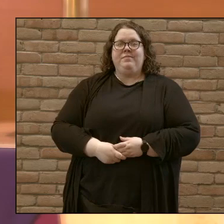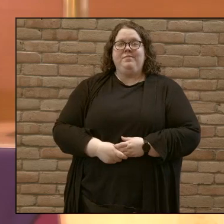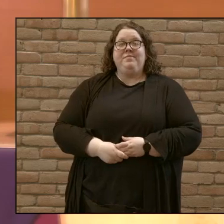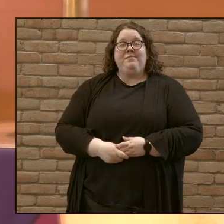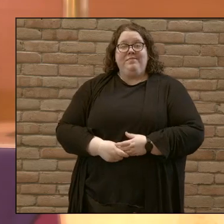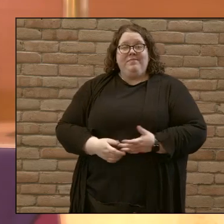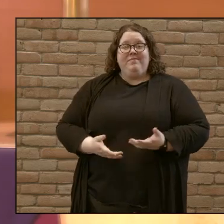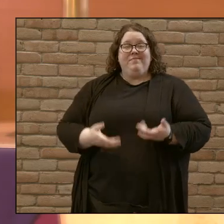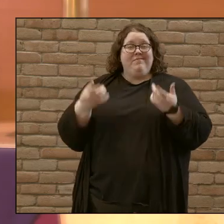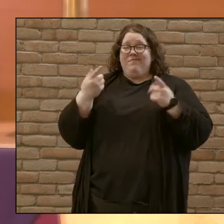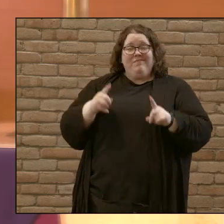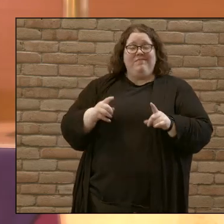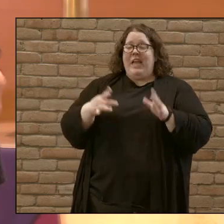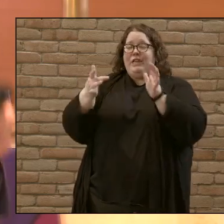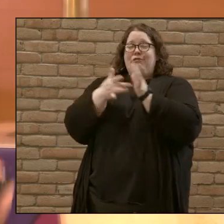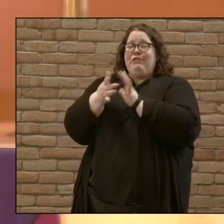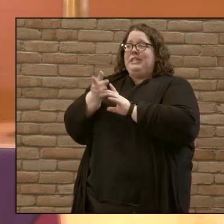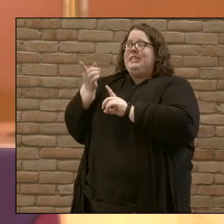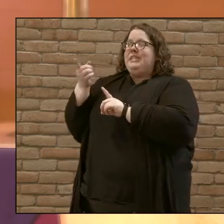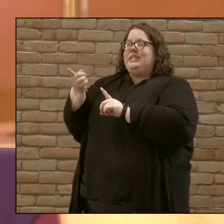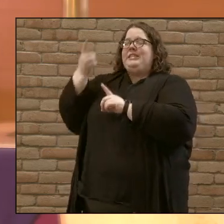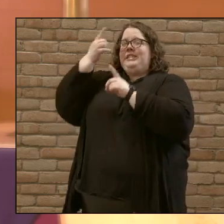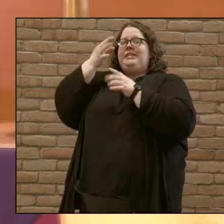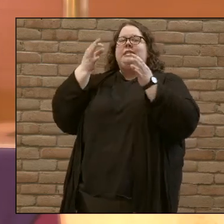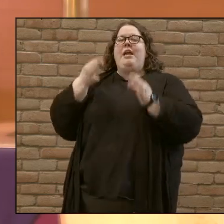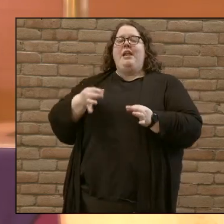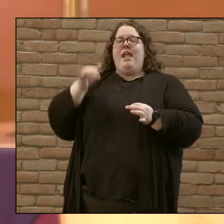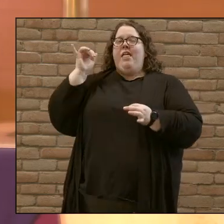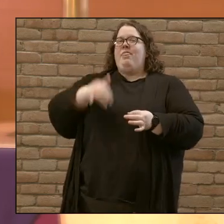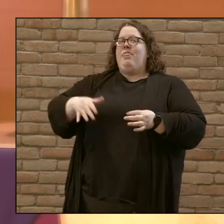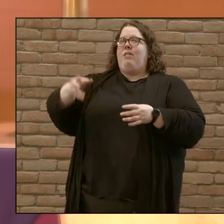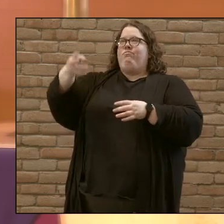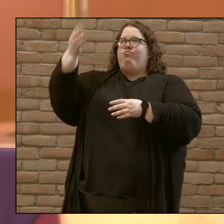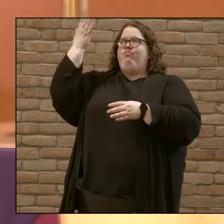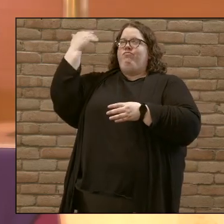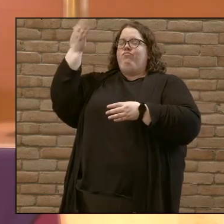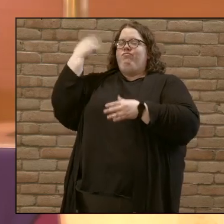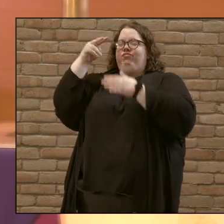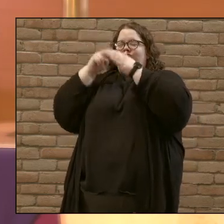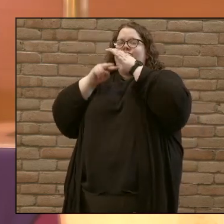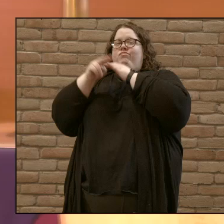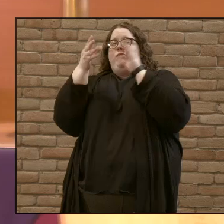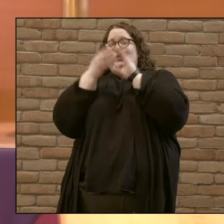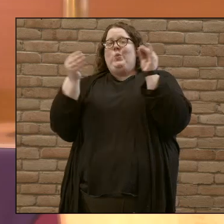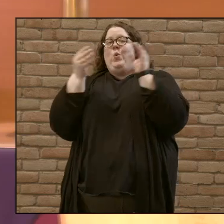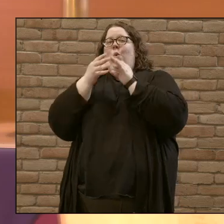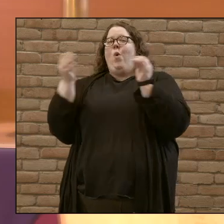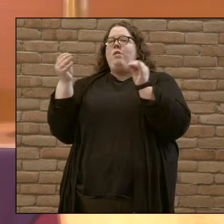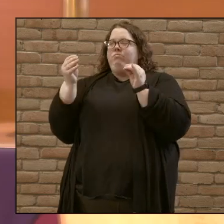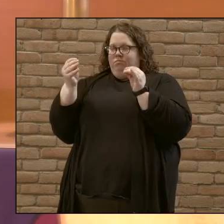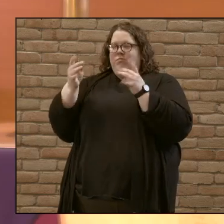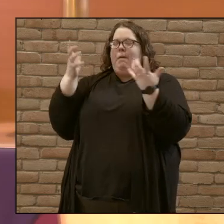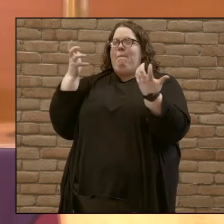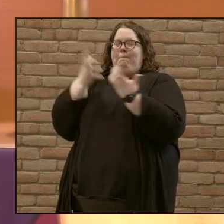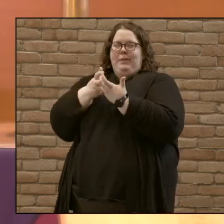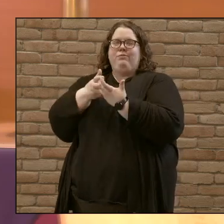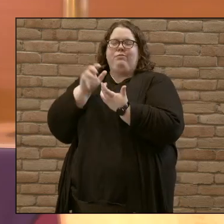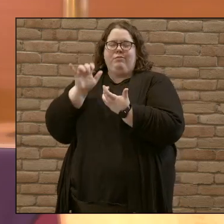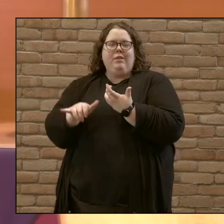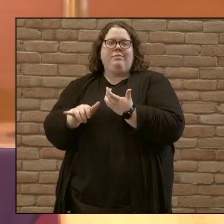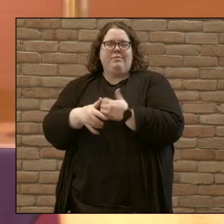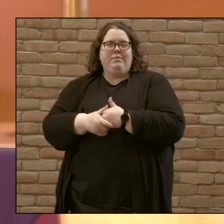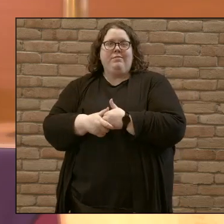to align himself with the prophecies from the Old Testament. And when he chooses to ride in